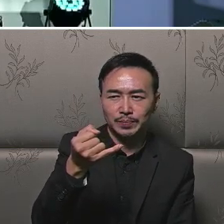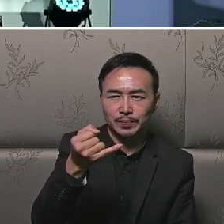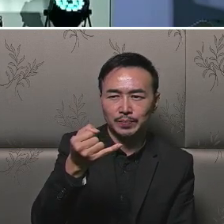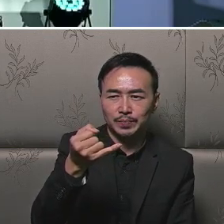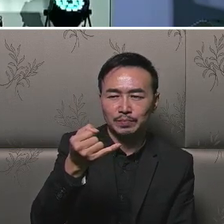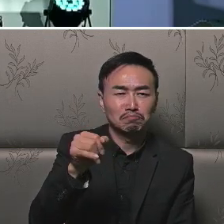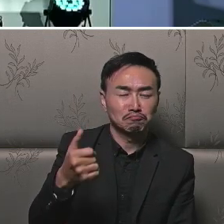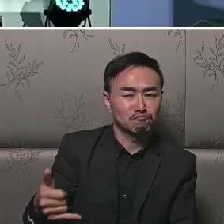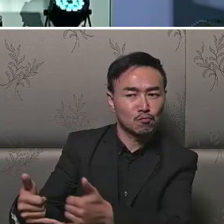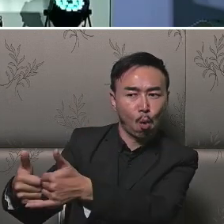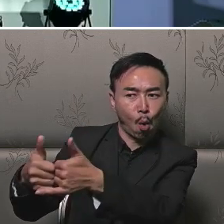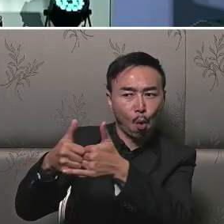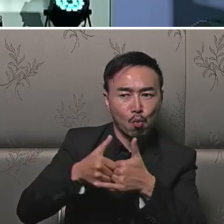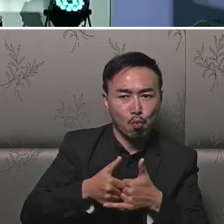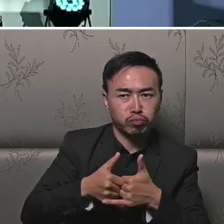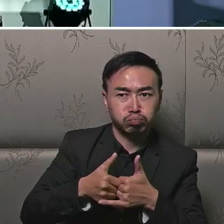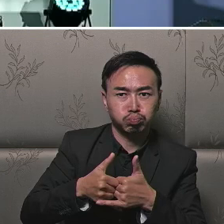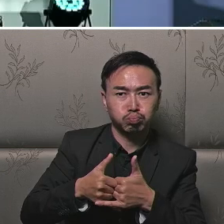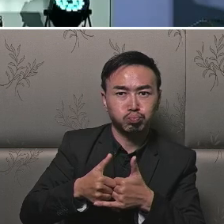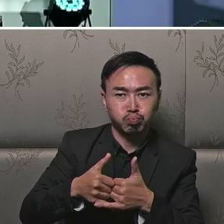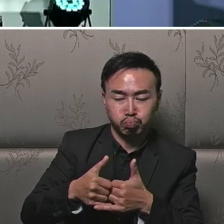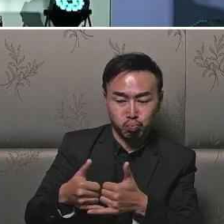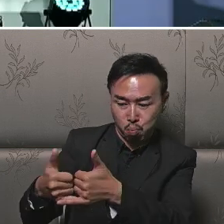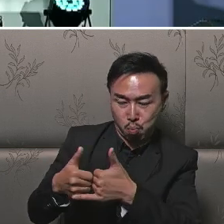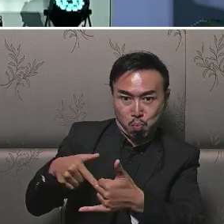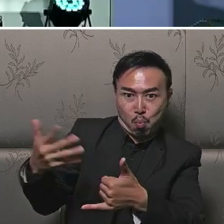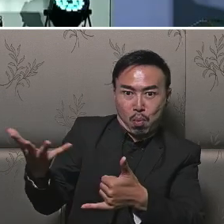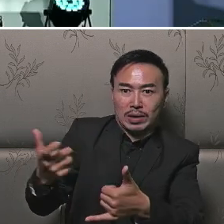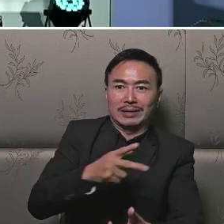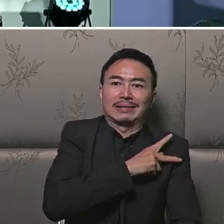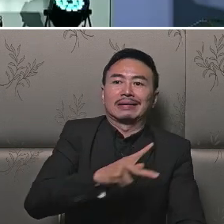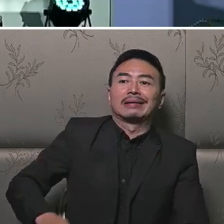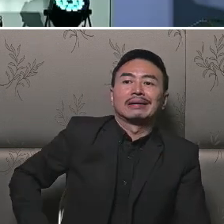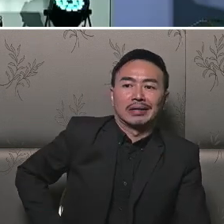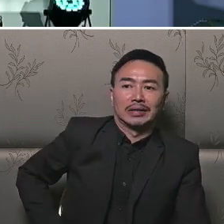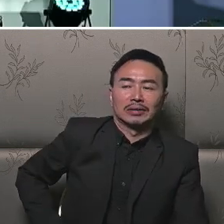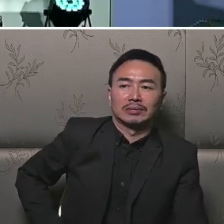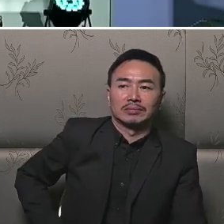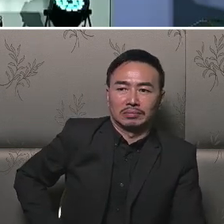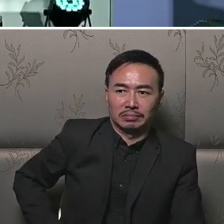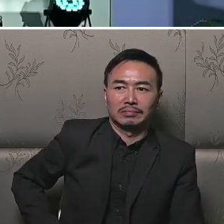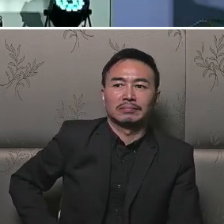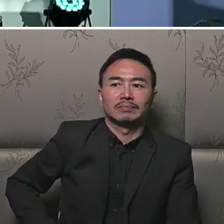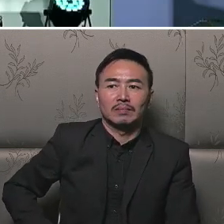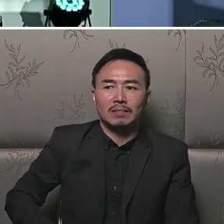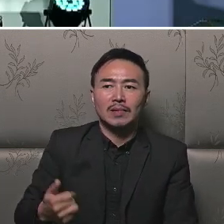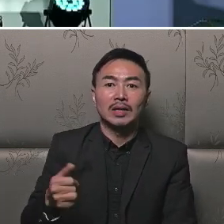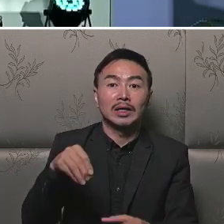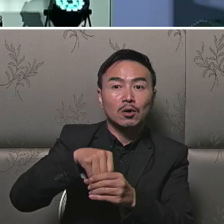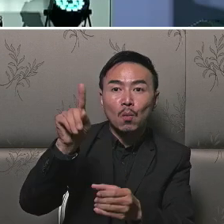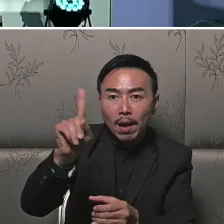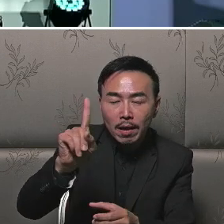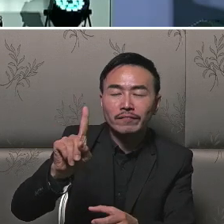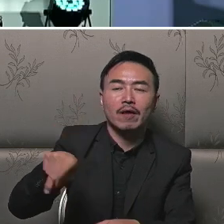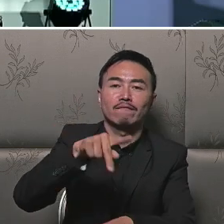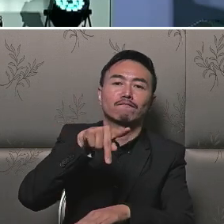Awadi, and he is from the Philippines. He will be able to speak to us about